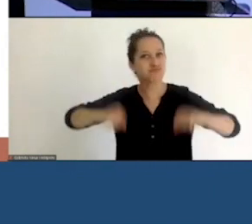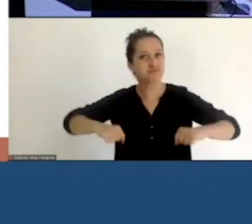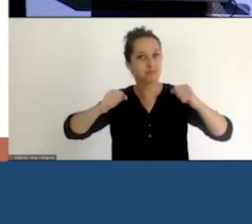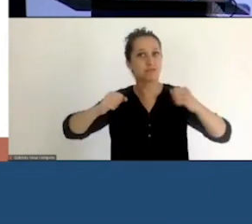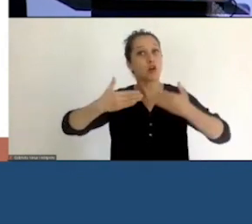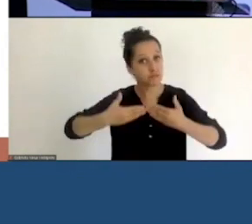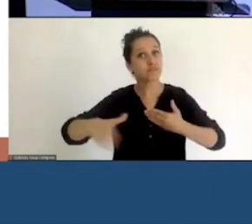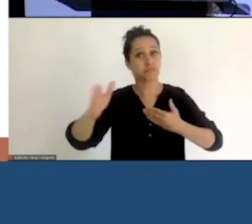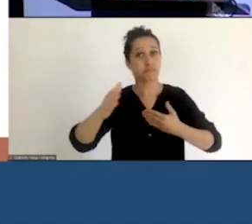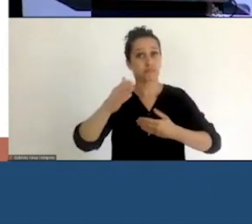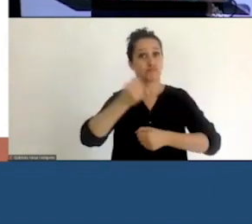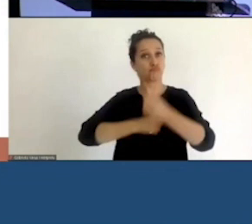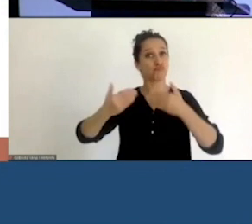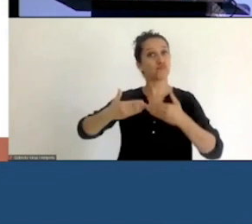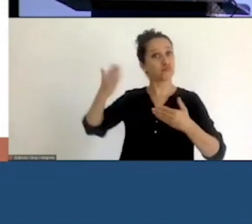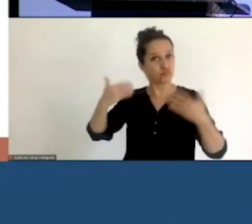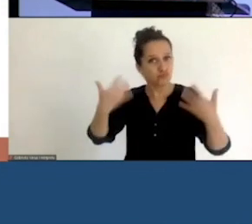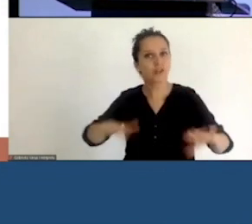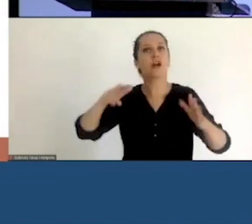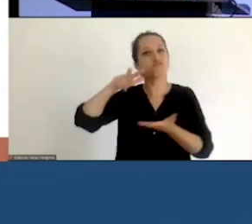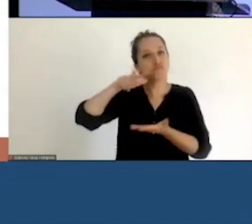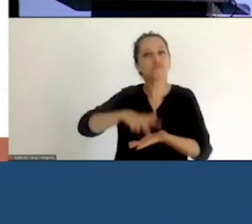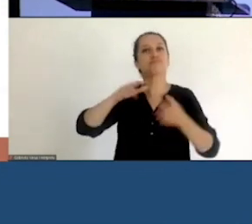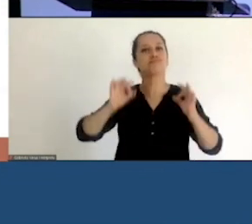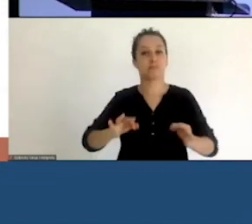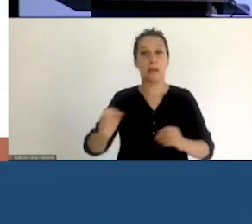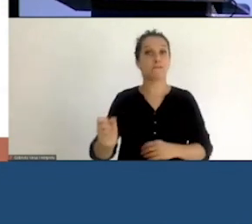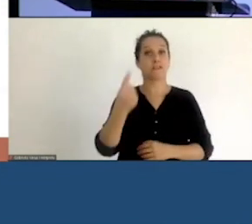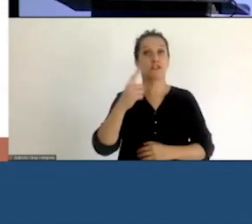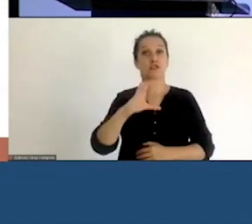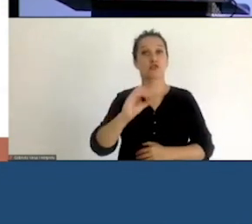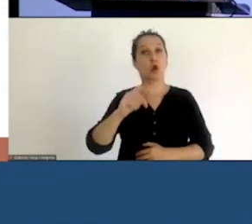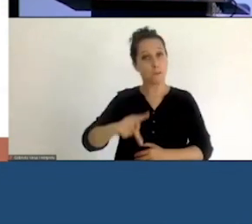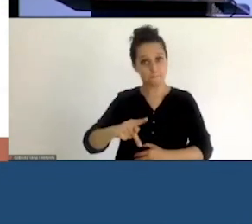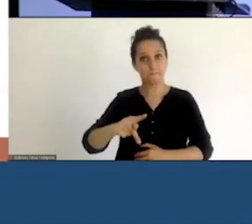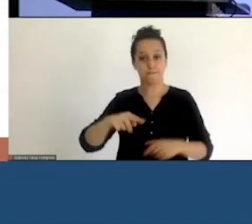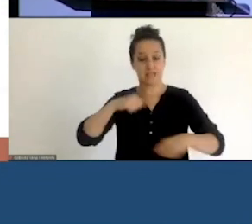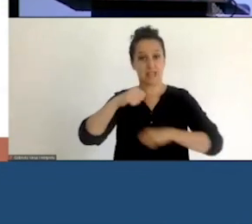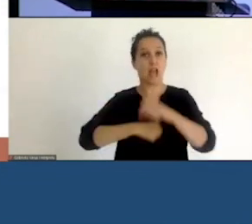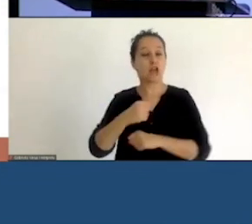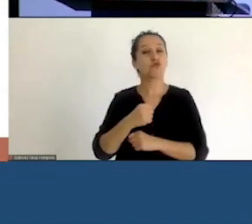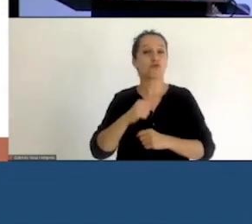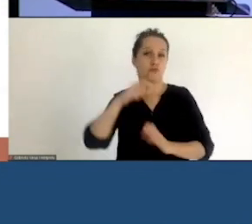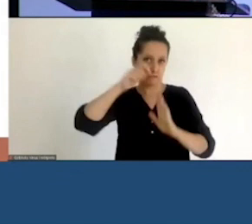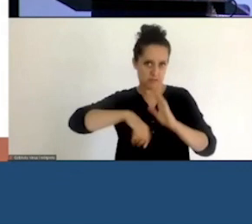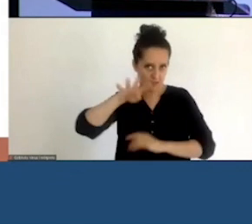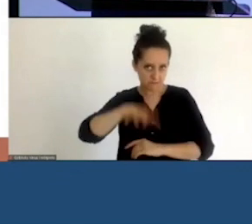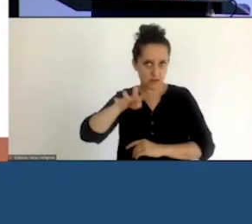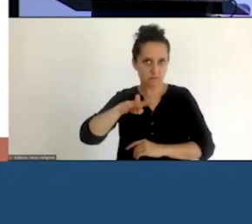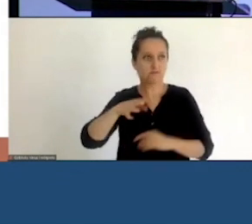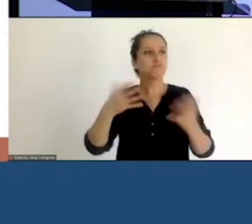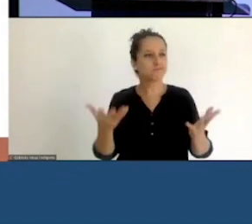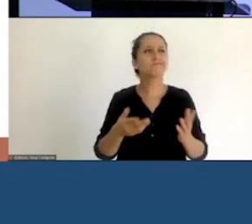It already entered into effect last year at the first COP. And the first COP is in April